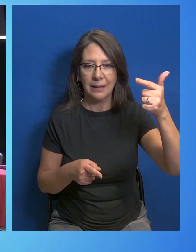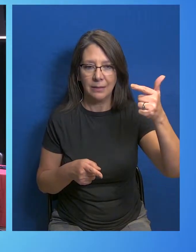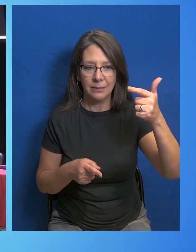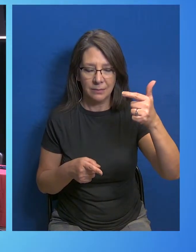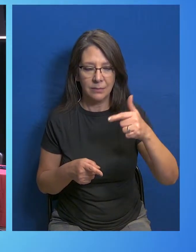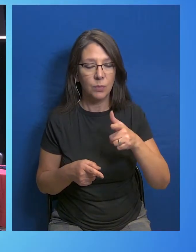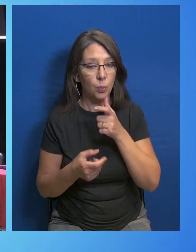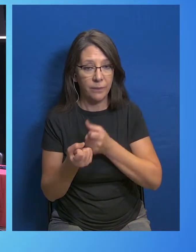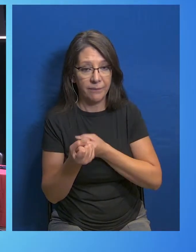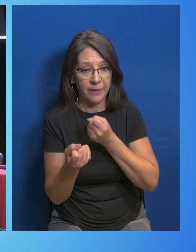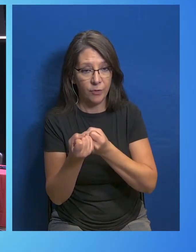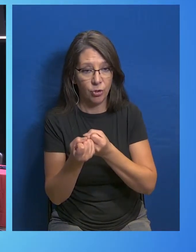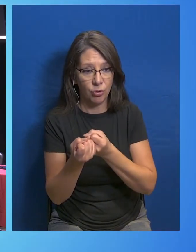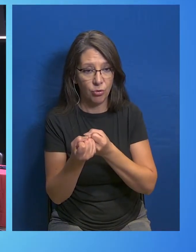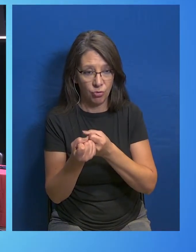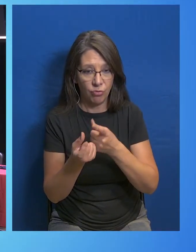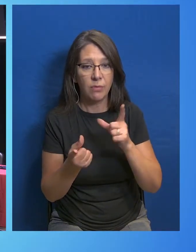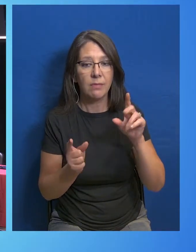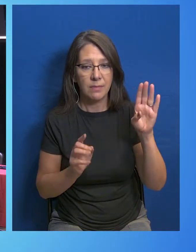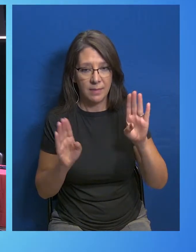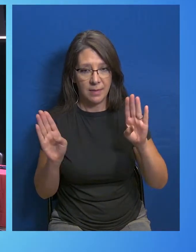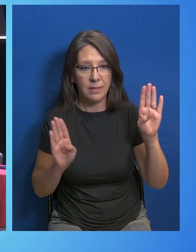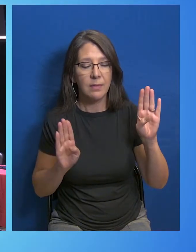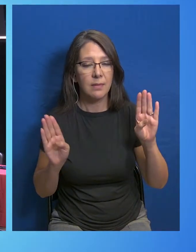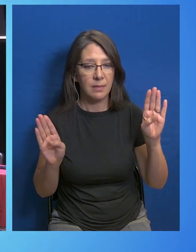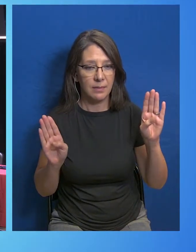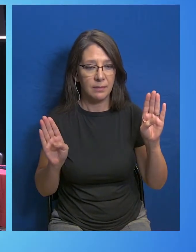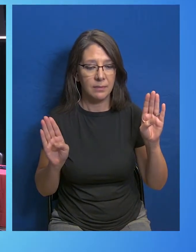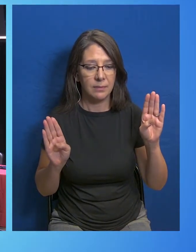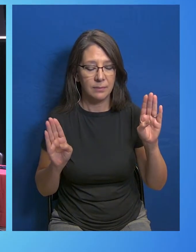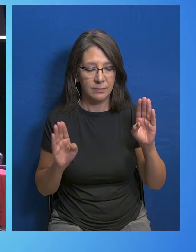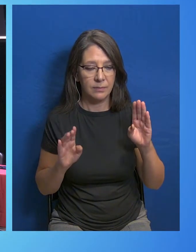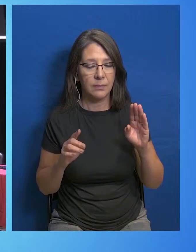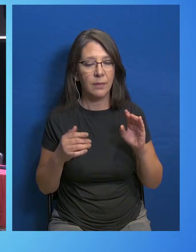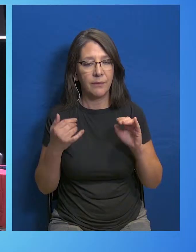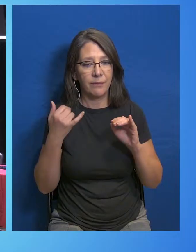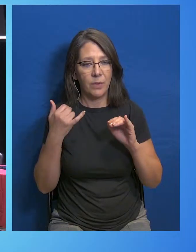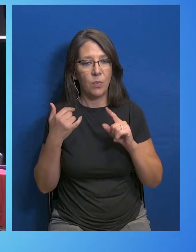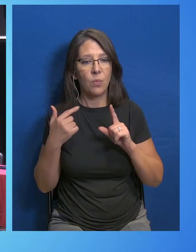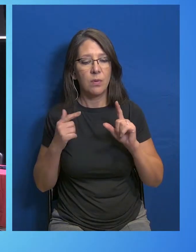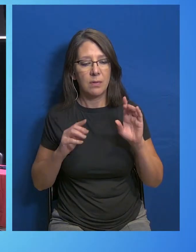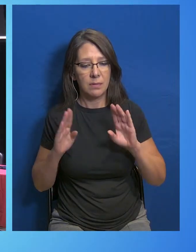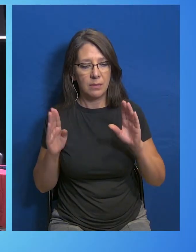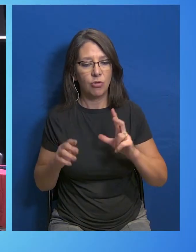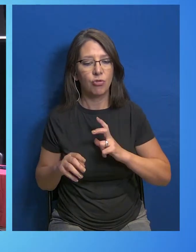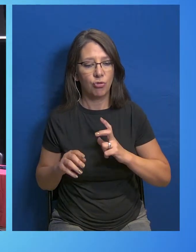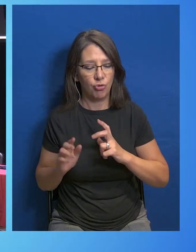All in favor, aye? Aye. Aye.